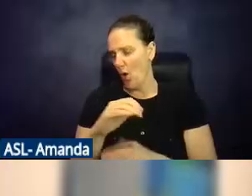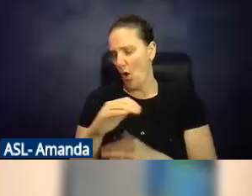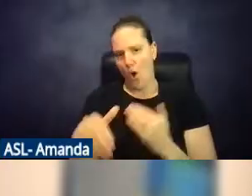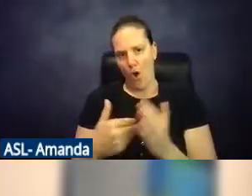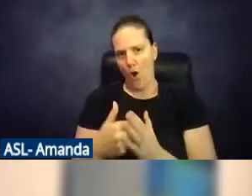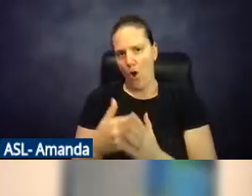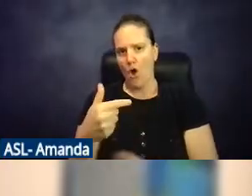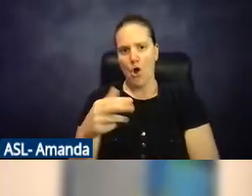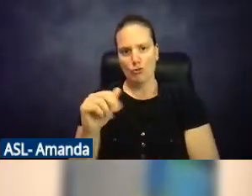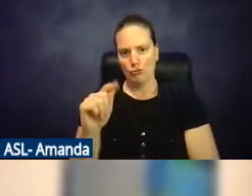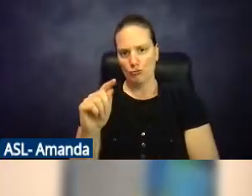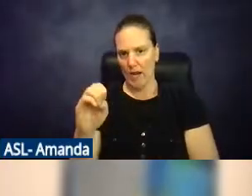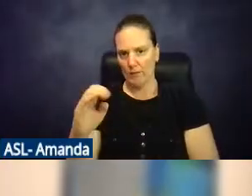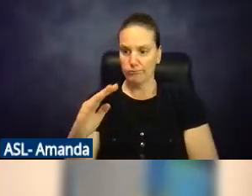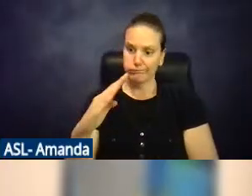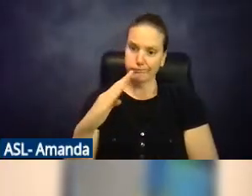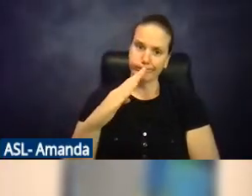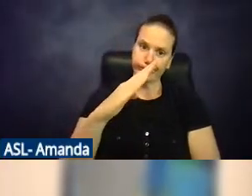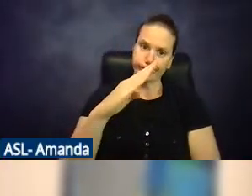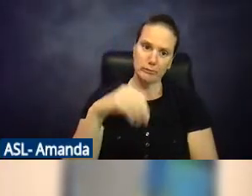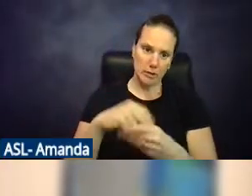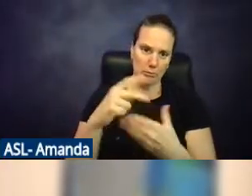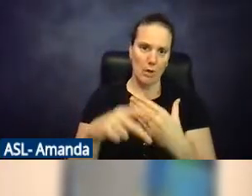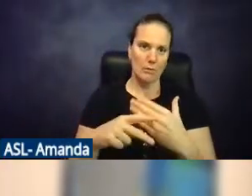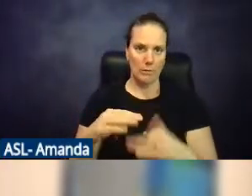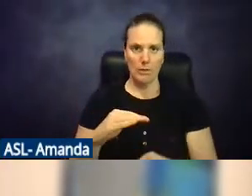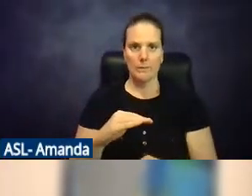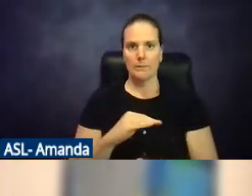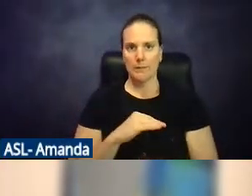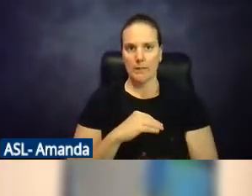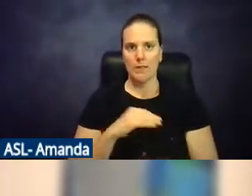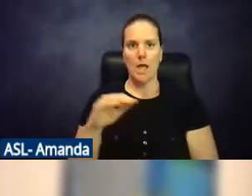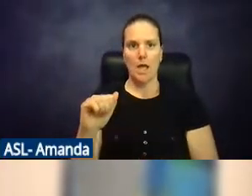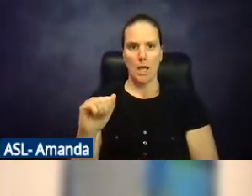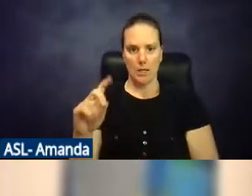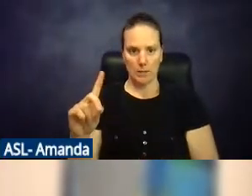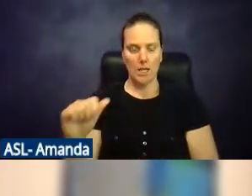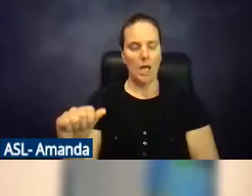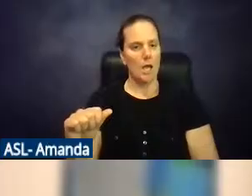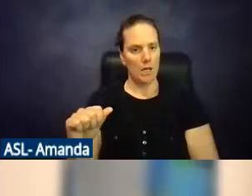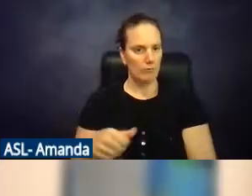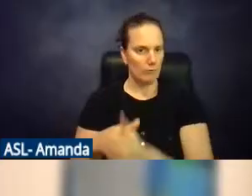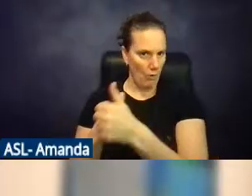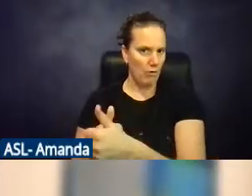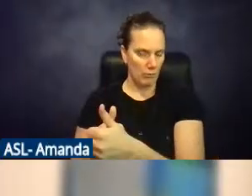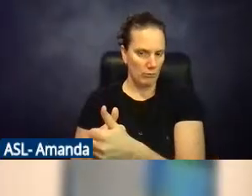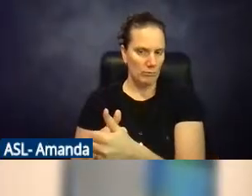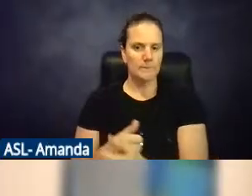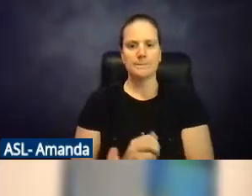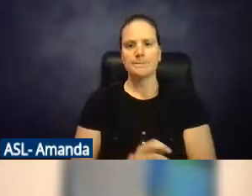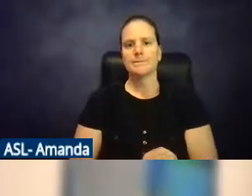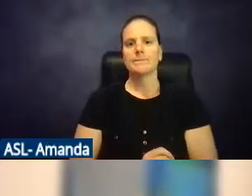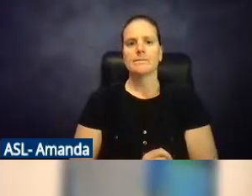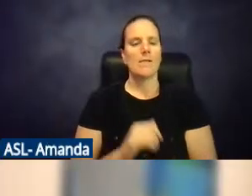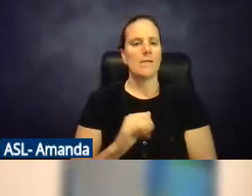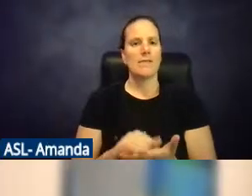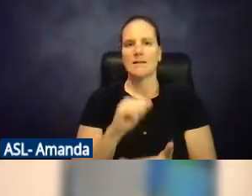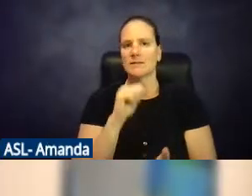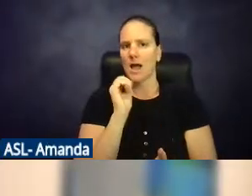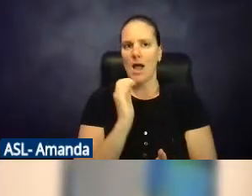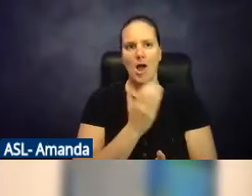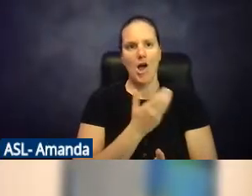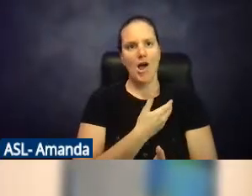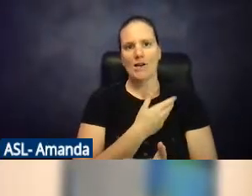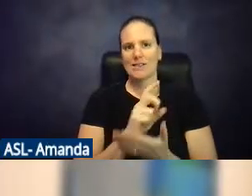grades within the program would absolutely meet the American with Disabilities Act. It's not our desire to